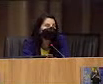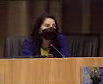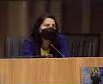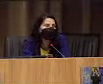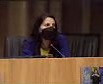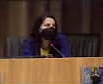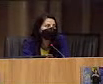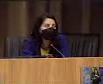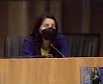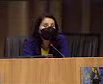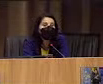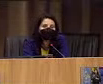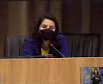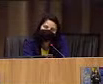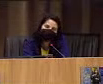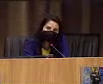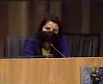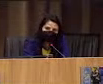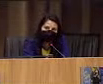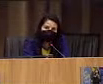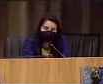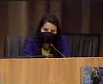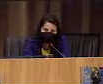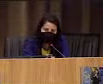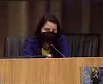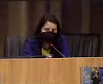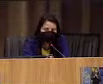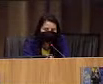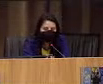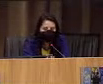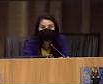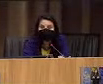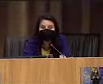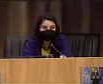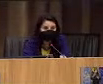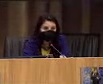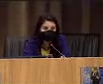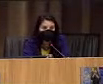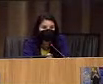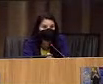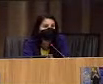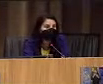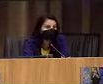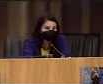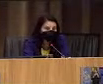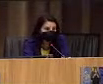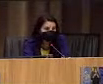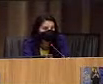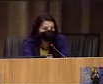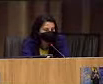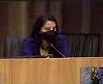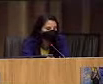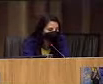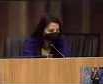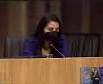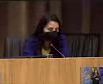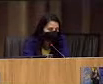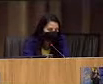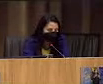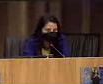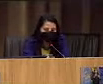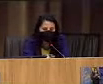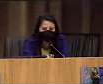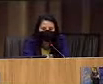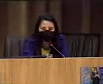care. So this service can be due to any cause, maybe for a vaccination,